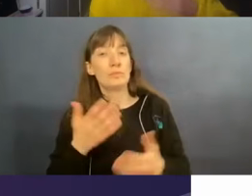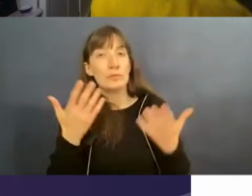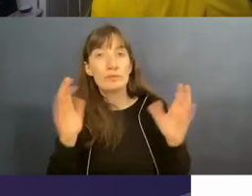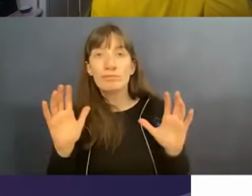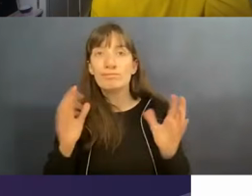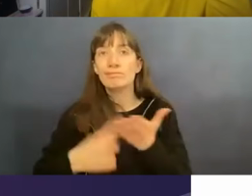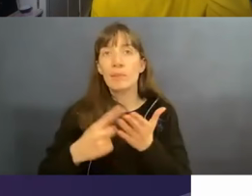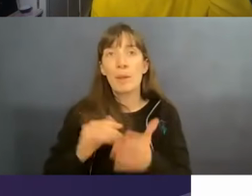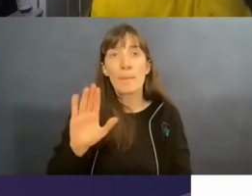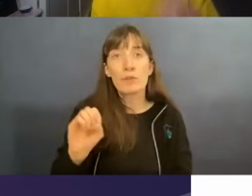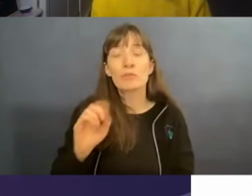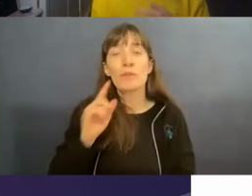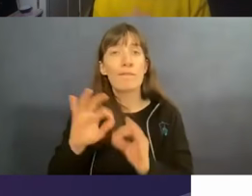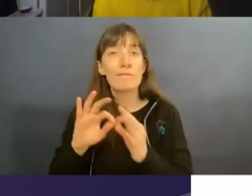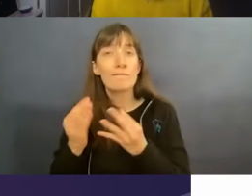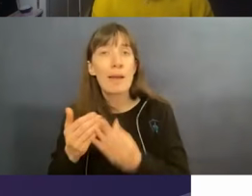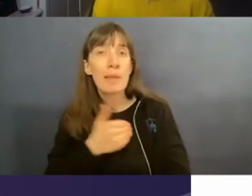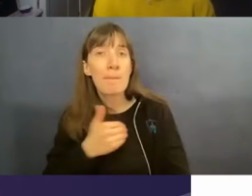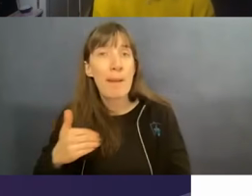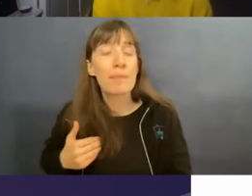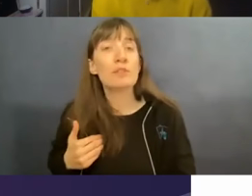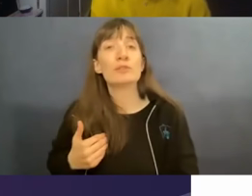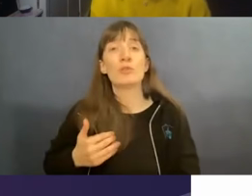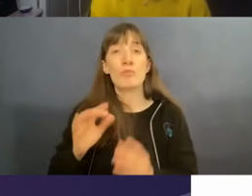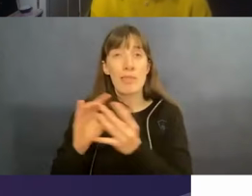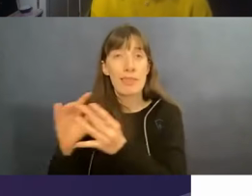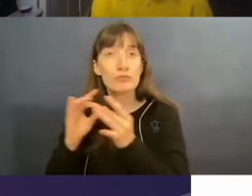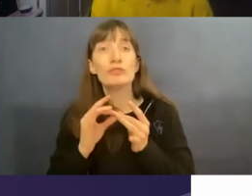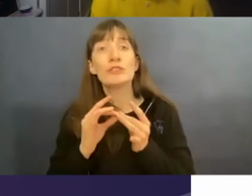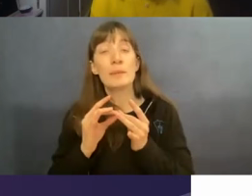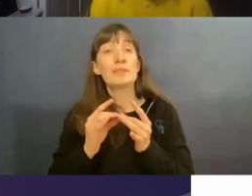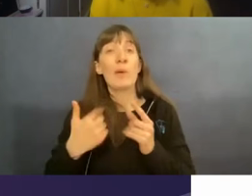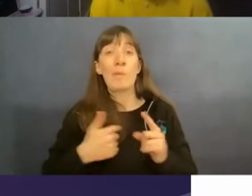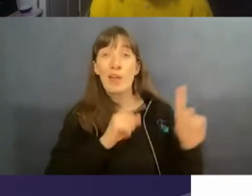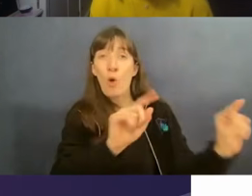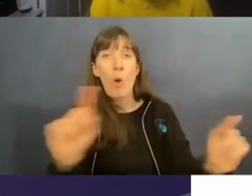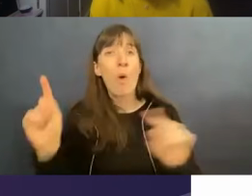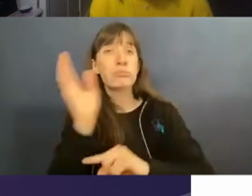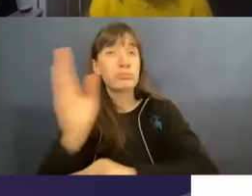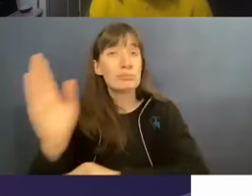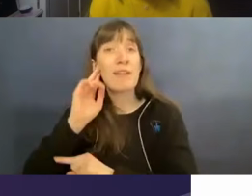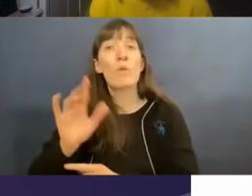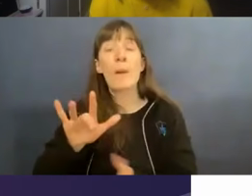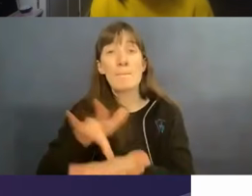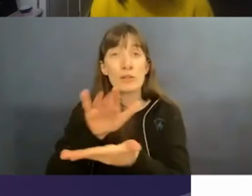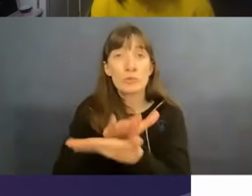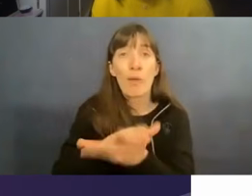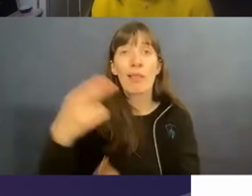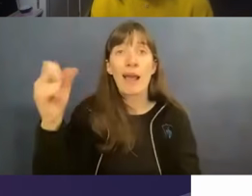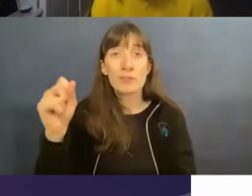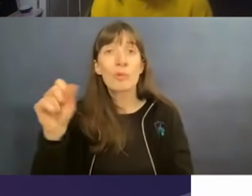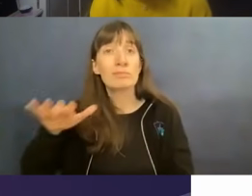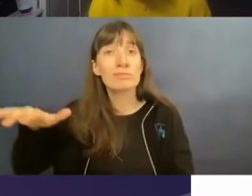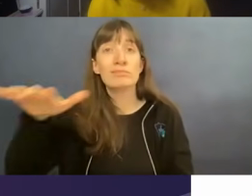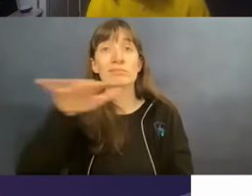family members at middle schools and high schools. And we have had a number of people who have, sat